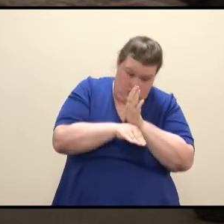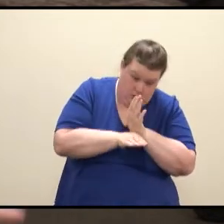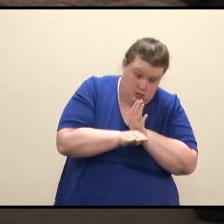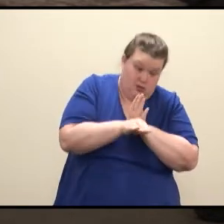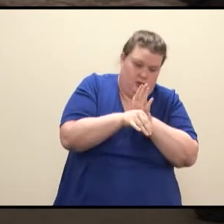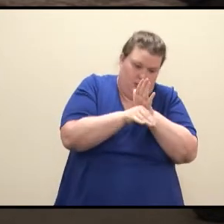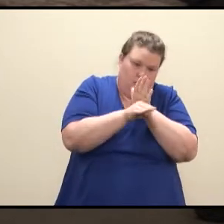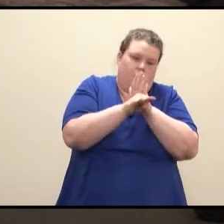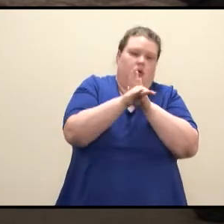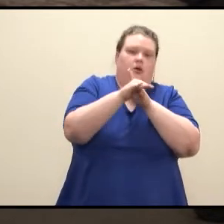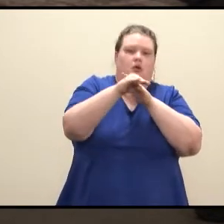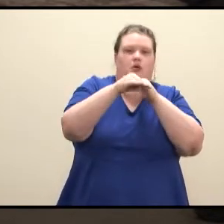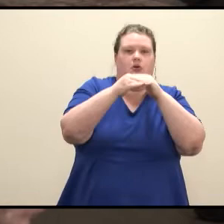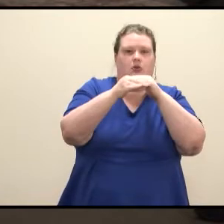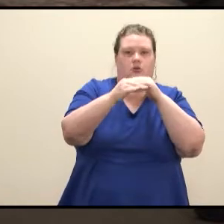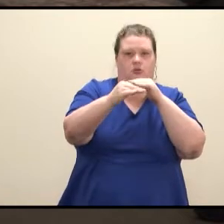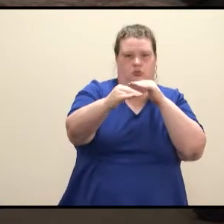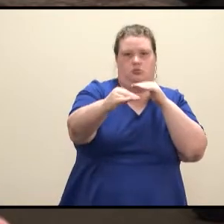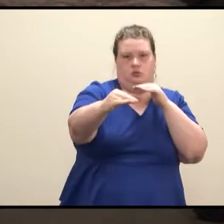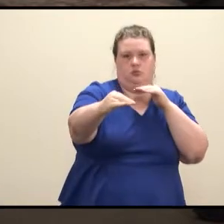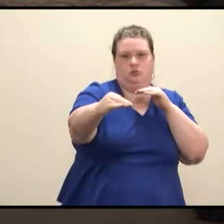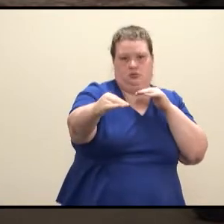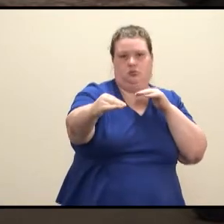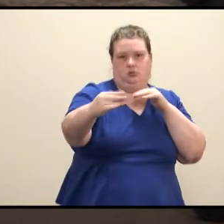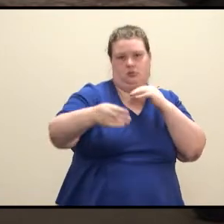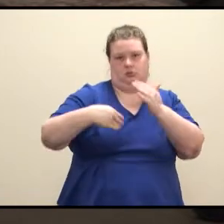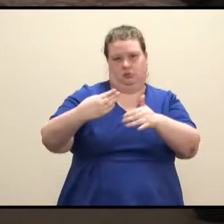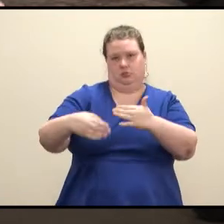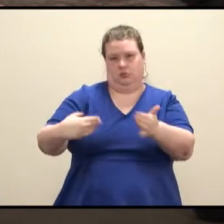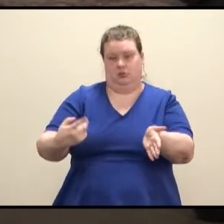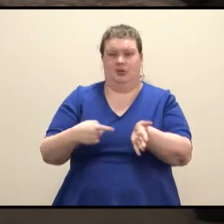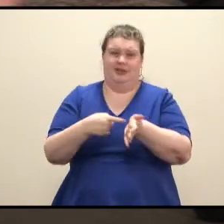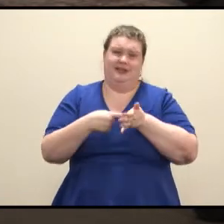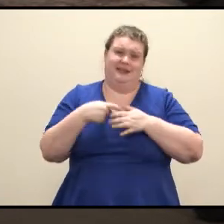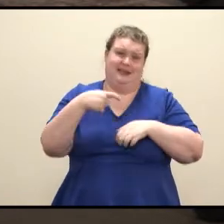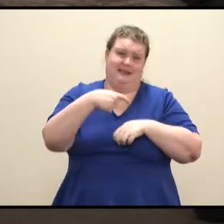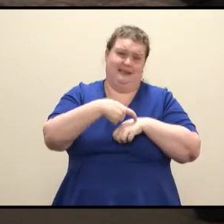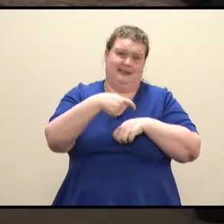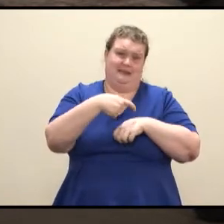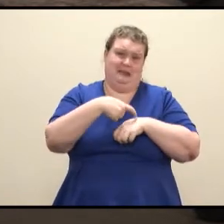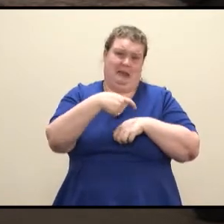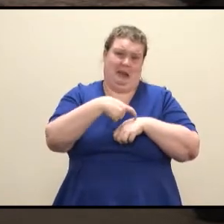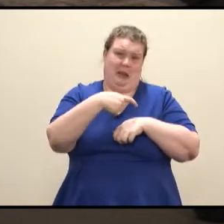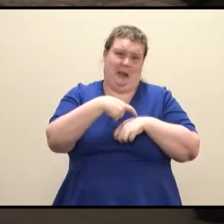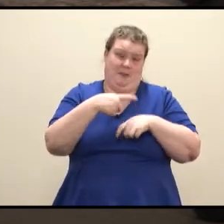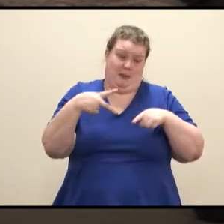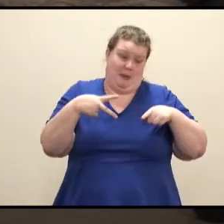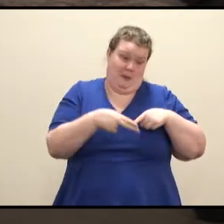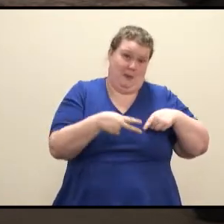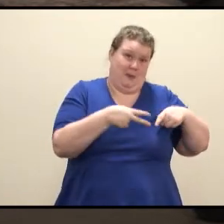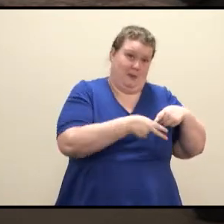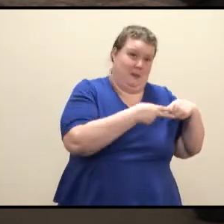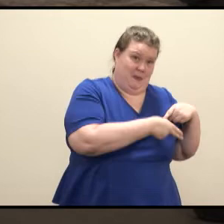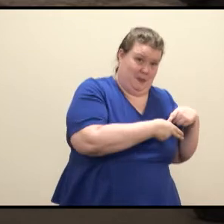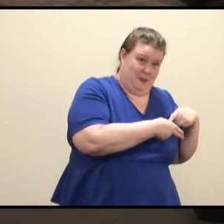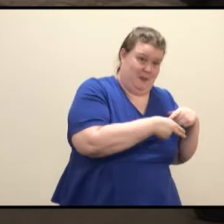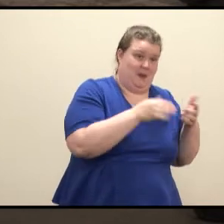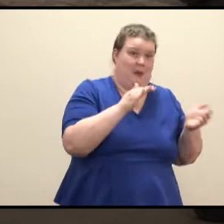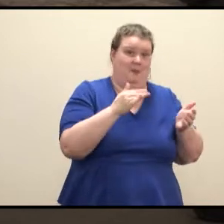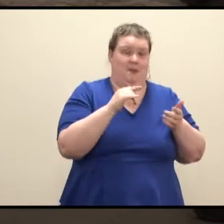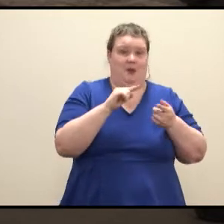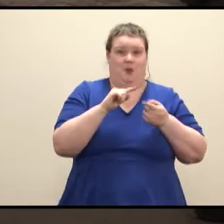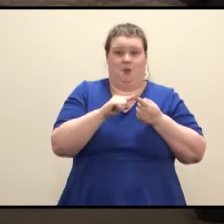to get back on track, because it takes a while. It takes longer to make the cuts than it does to lose the revenue.